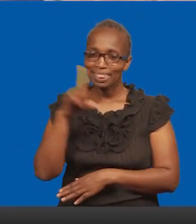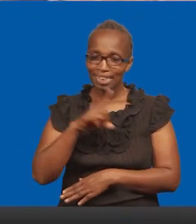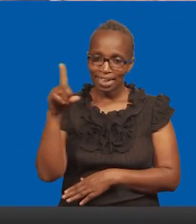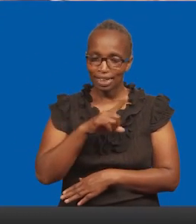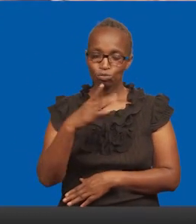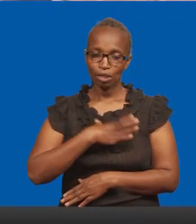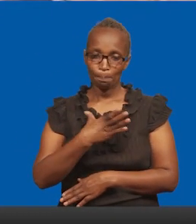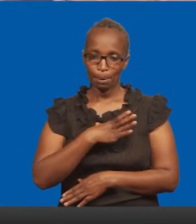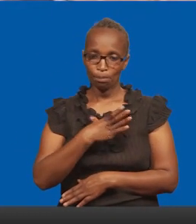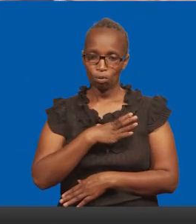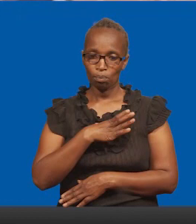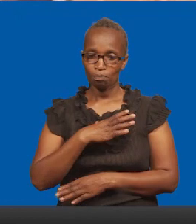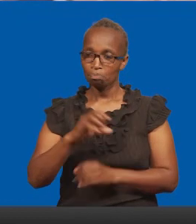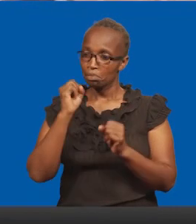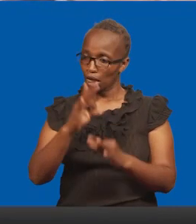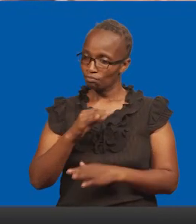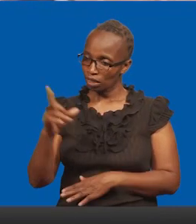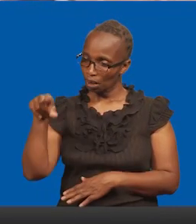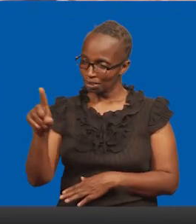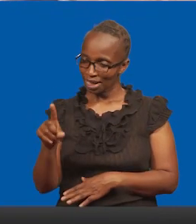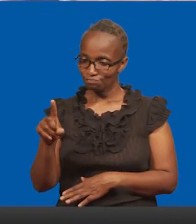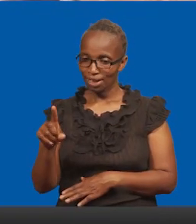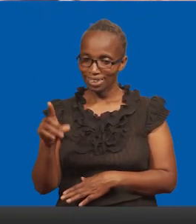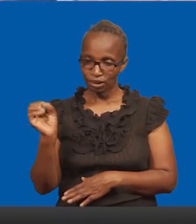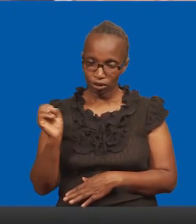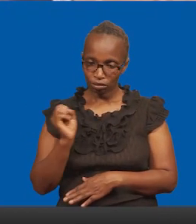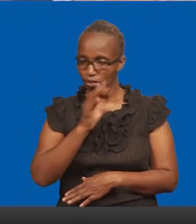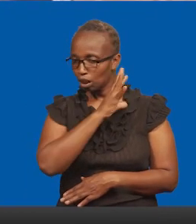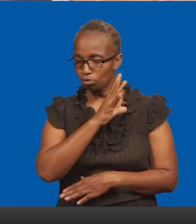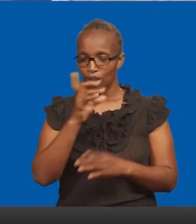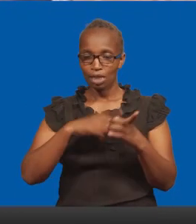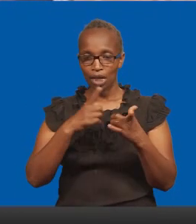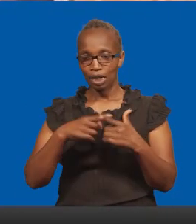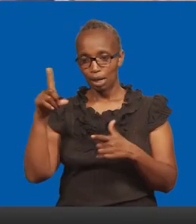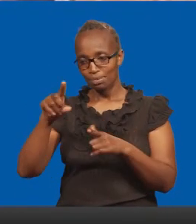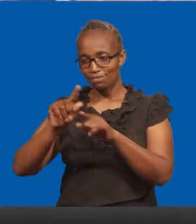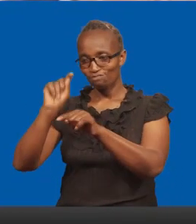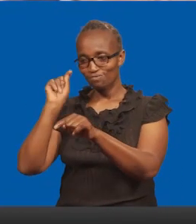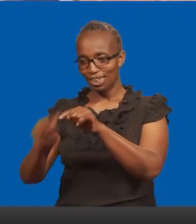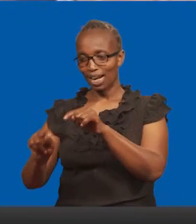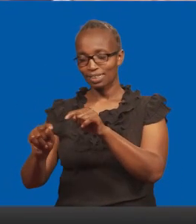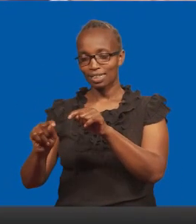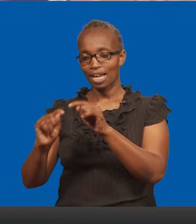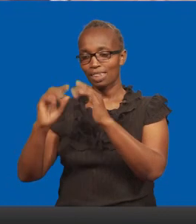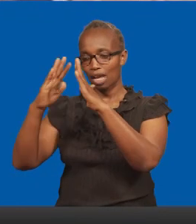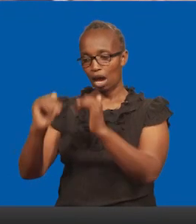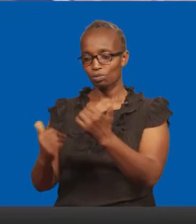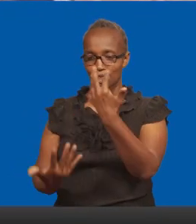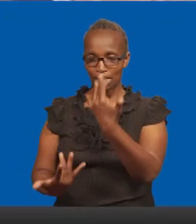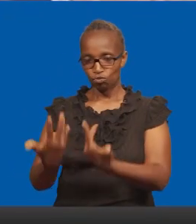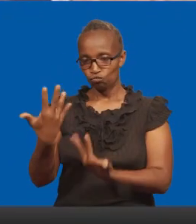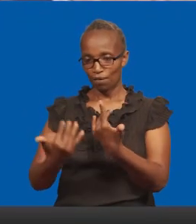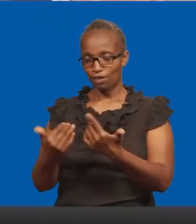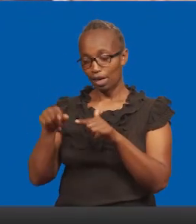to those people therein, that if they raise an alarm, he's going to put the houses